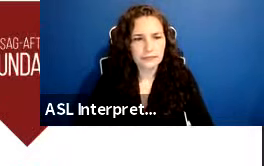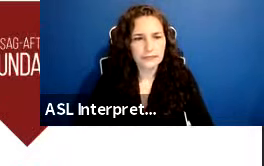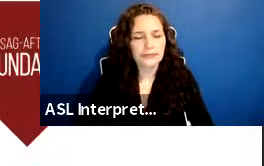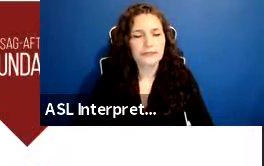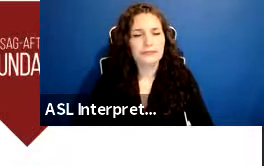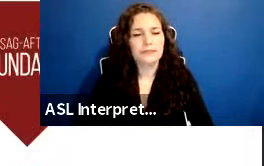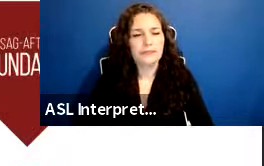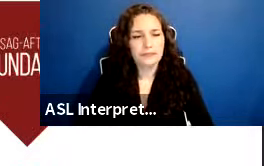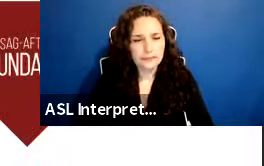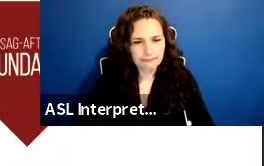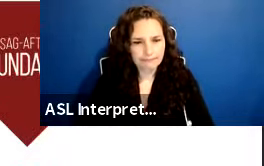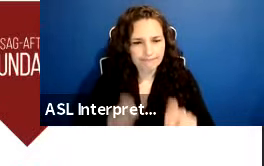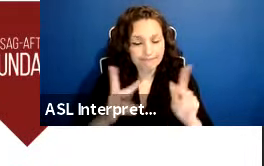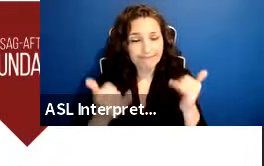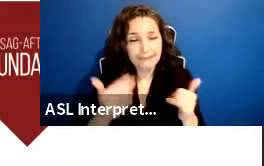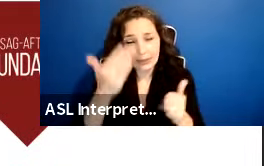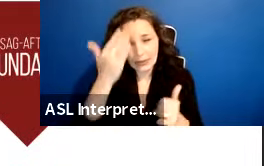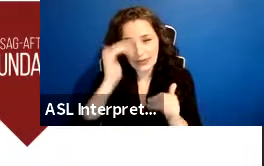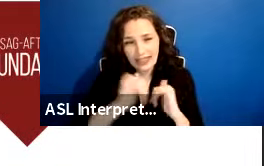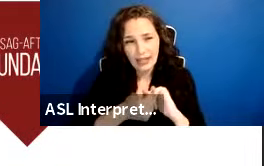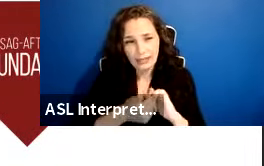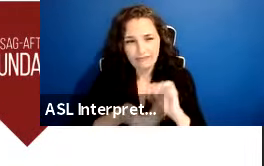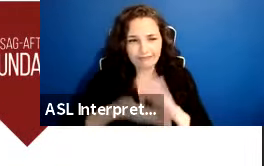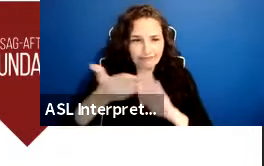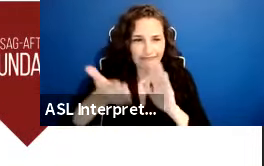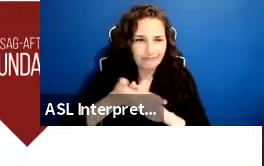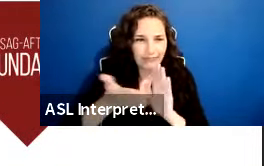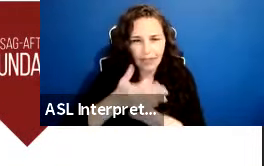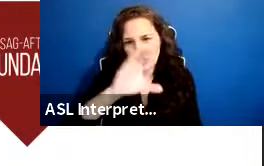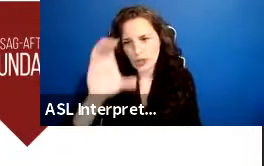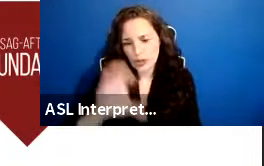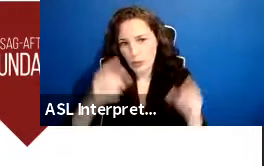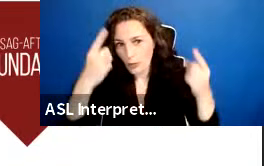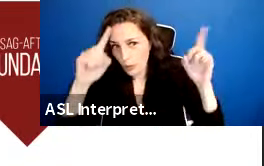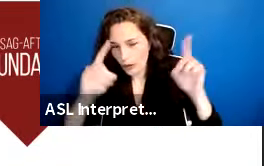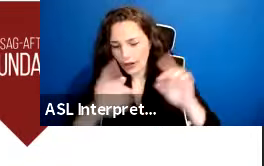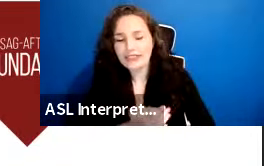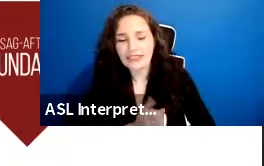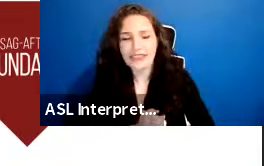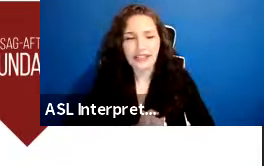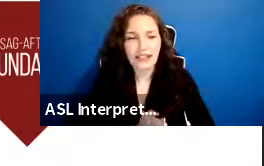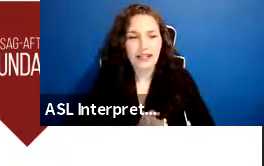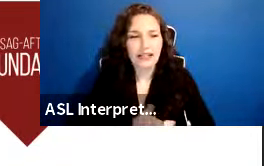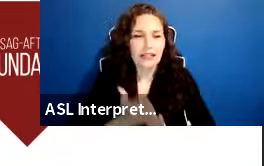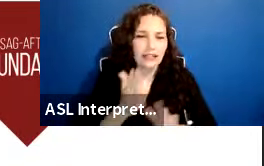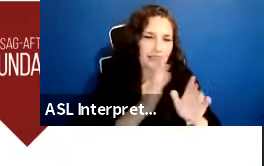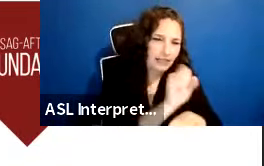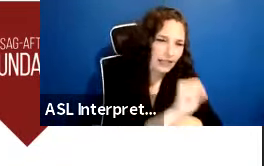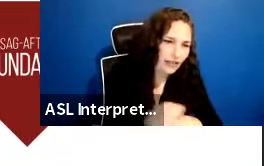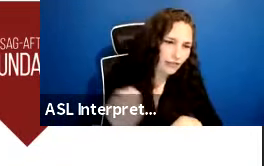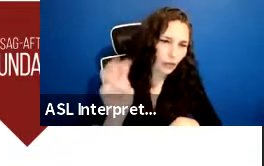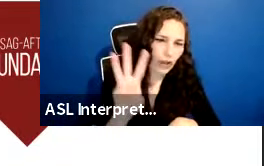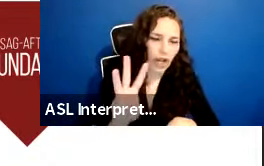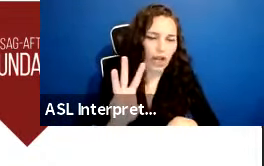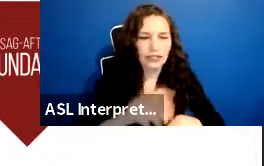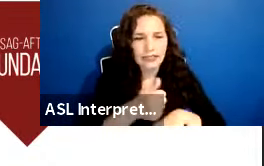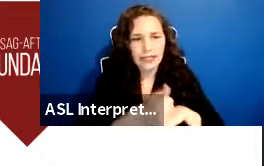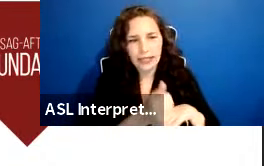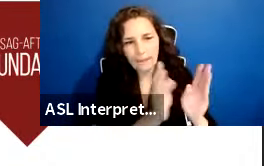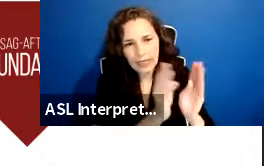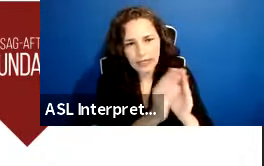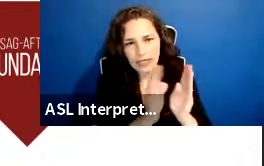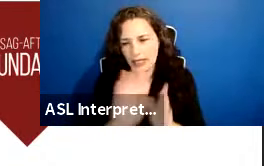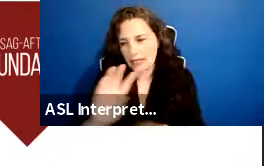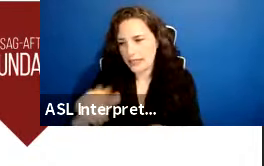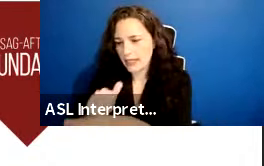So now we know how Zoom works. We know how to get the software. We know how to create meetings. We know how to set up an account.